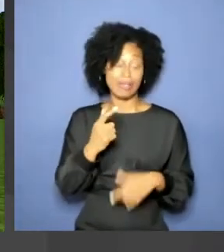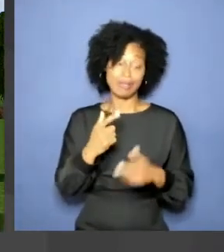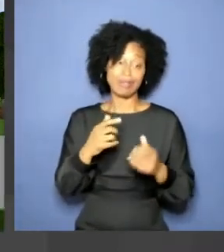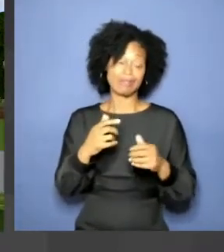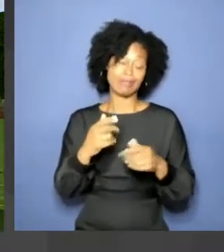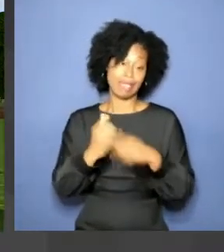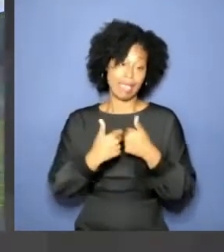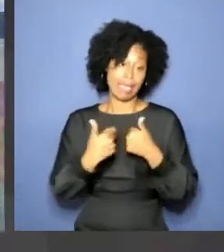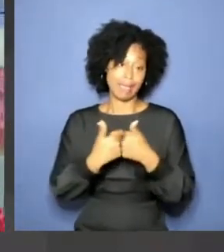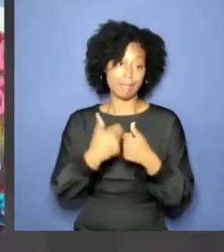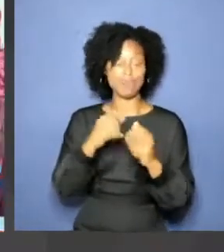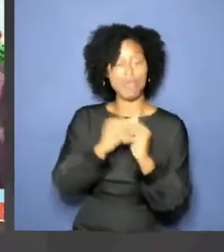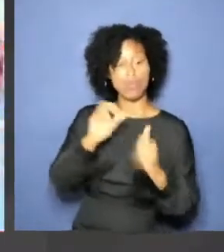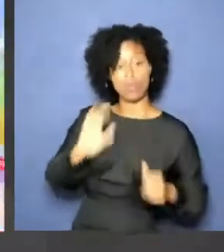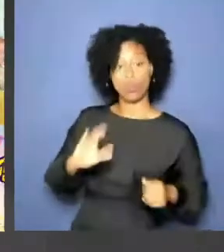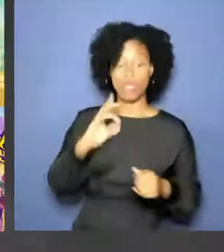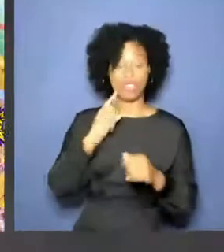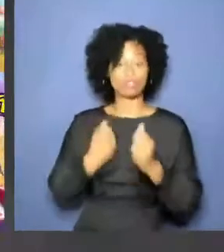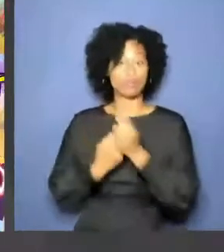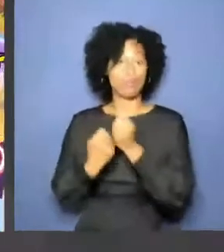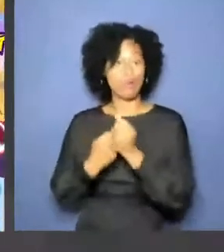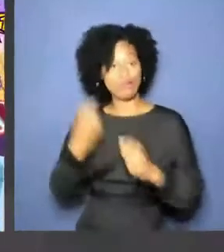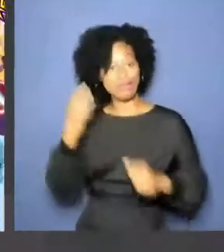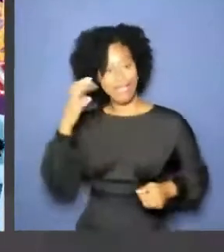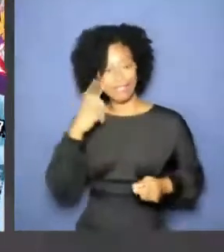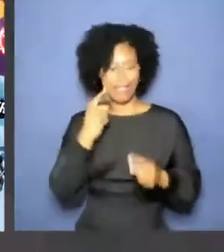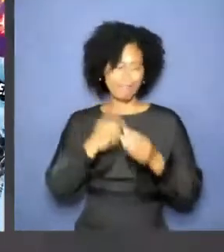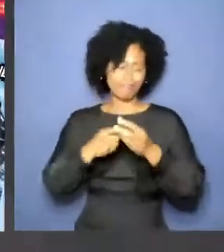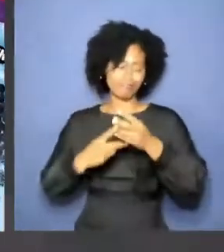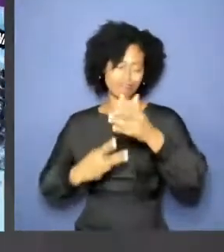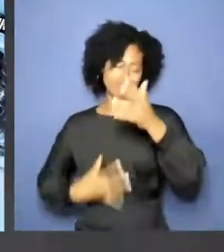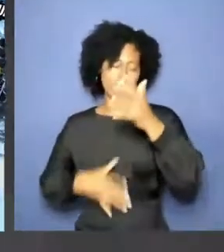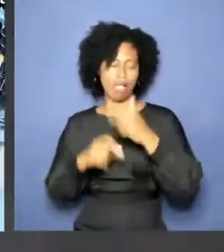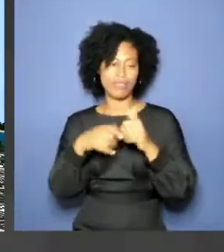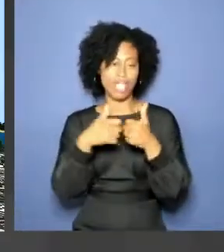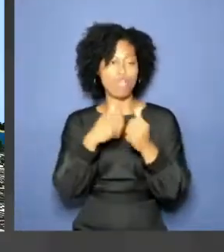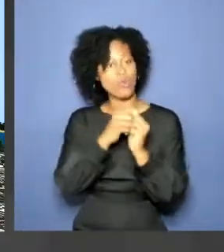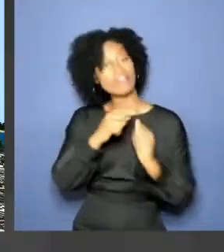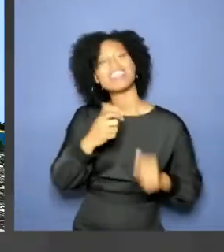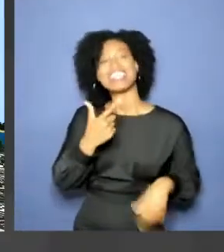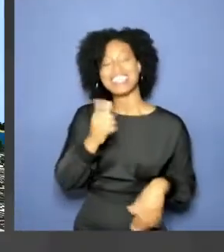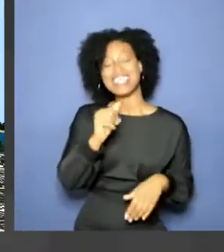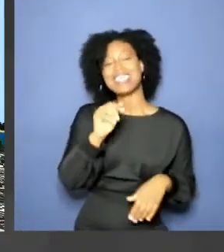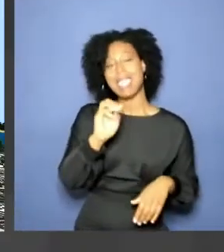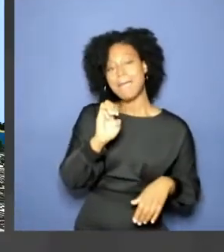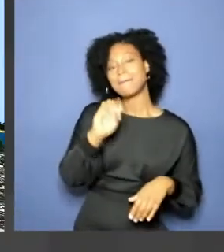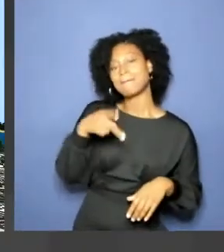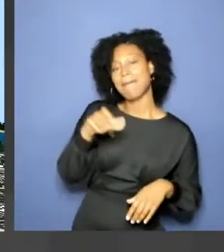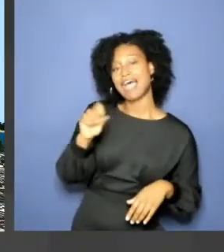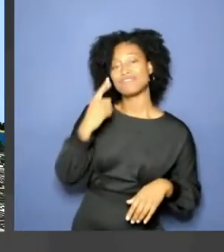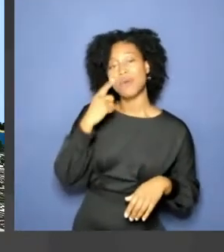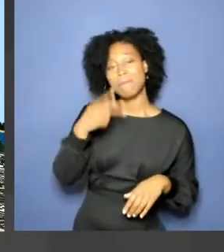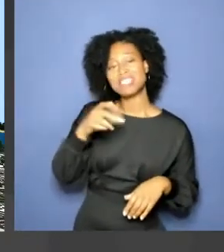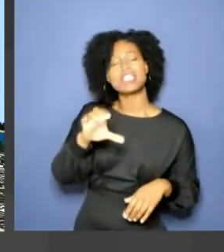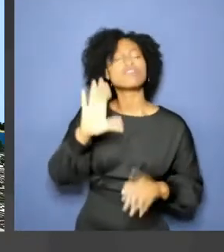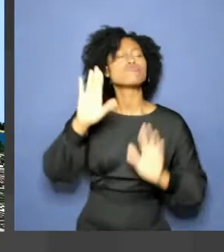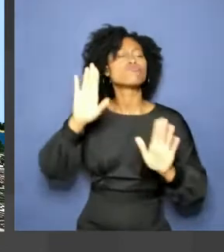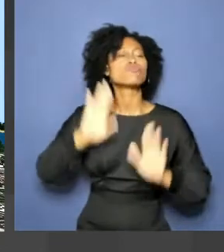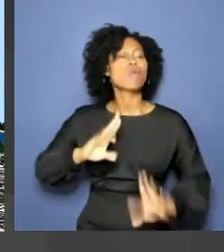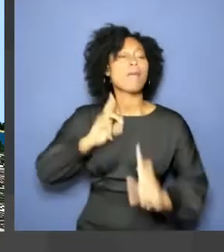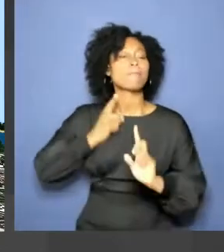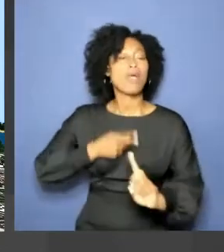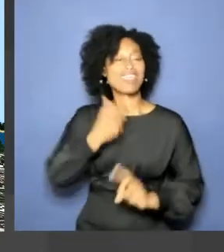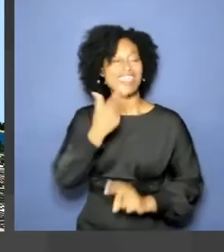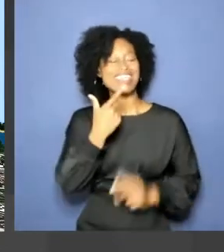supporting cousin, and a cartload of other games with Game Pass for PC. Excellent point, Goat. Game Pass does